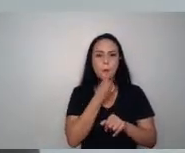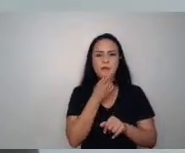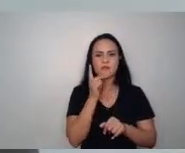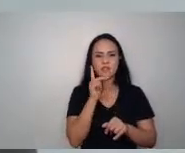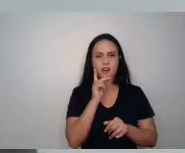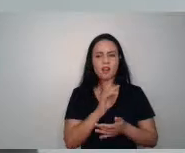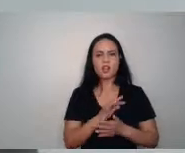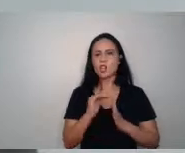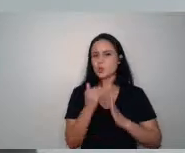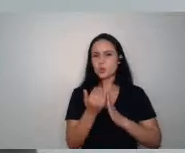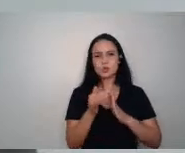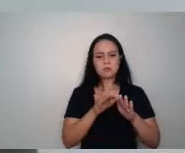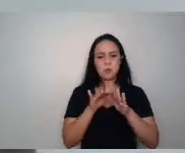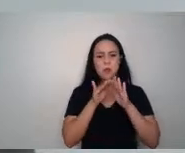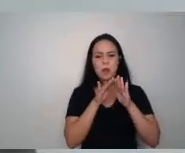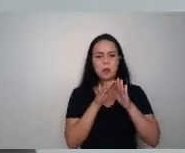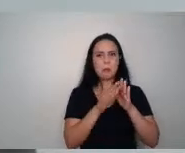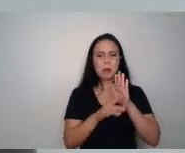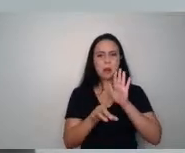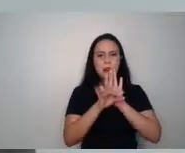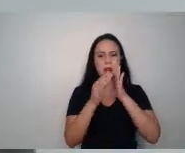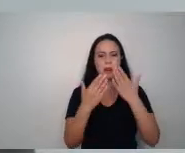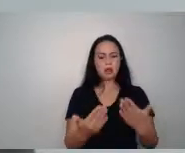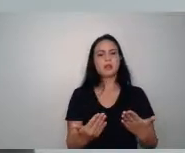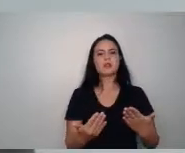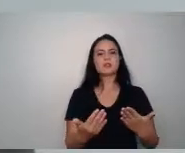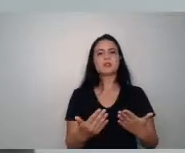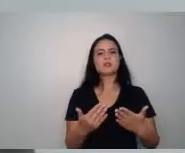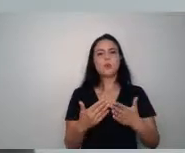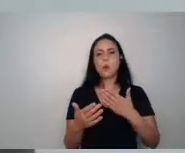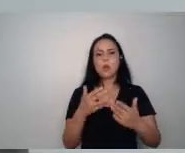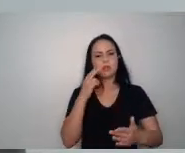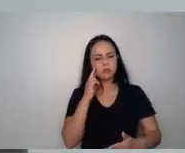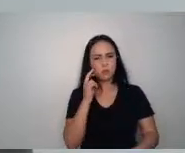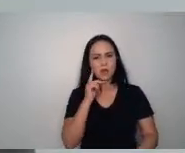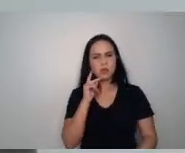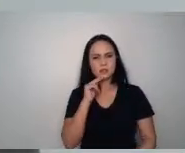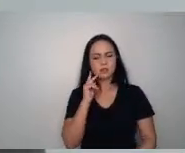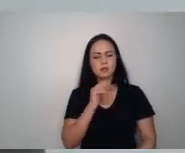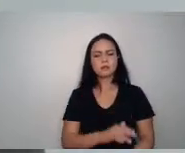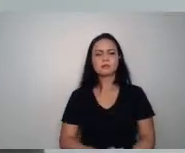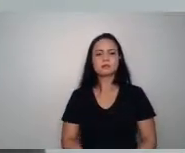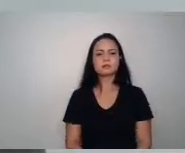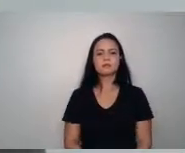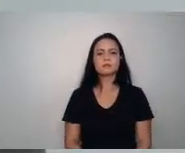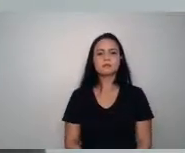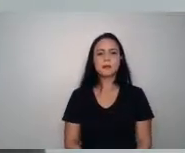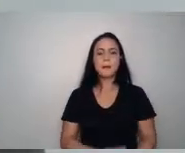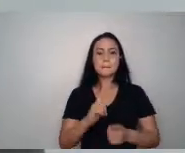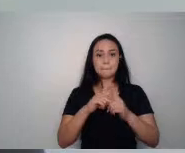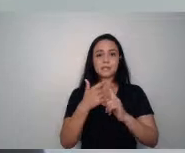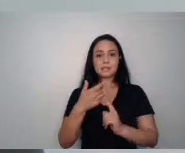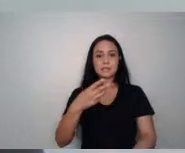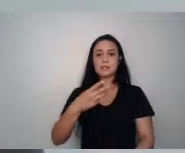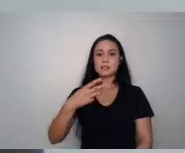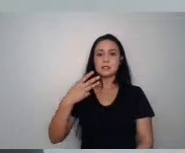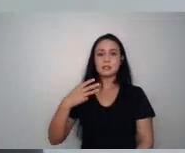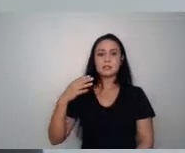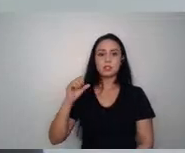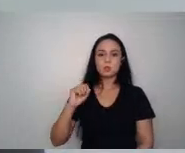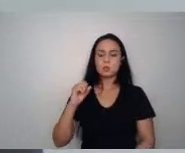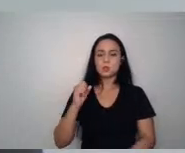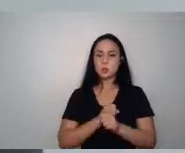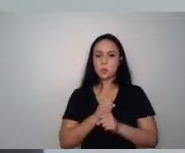as men. And to say that everybody is equal considering the law and without any